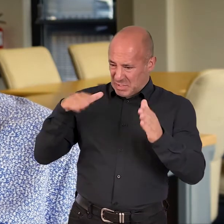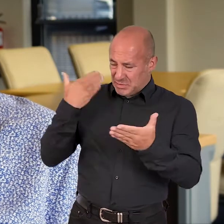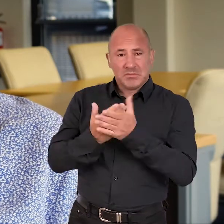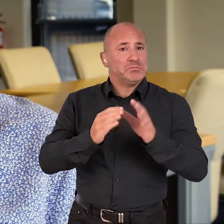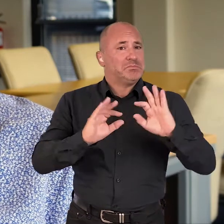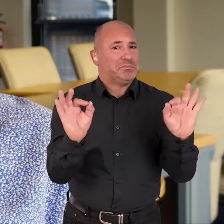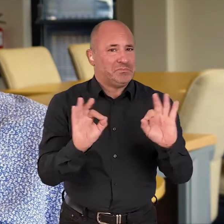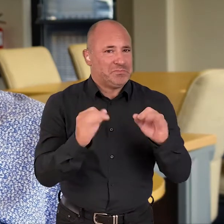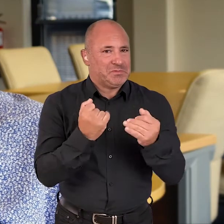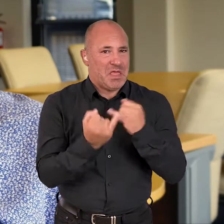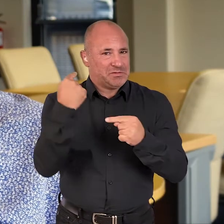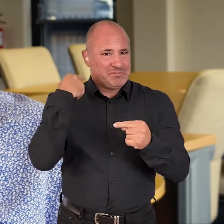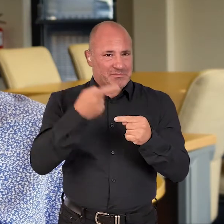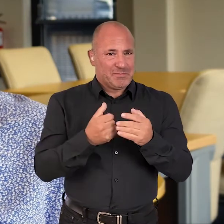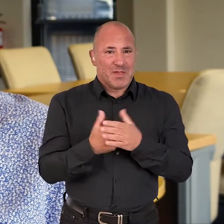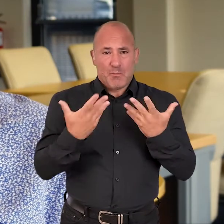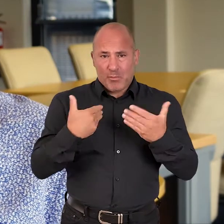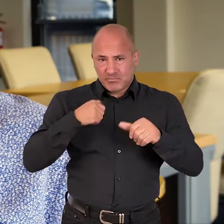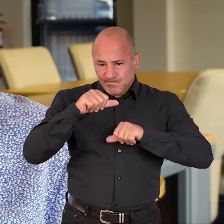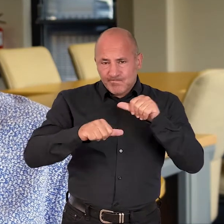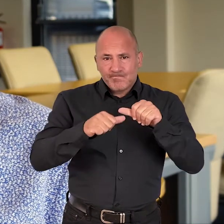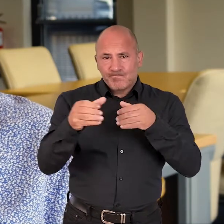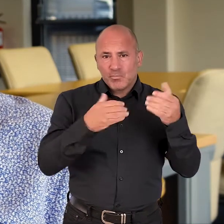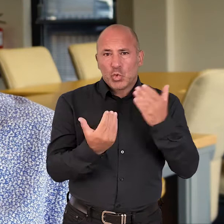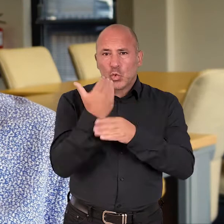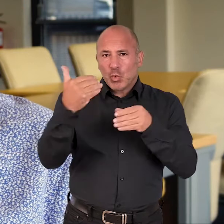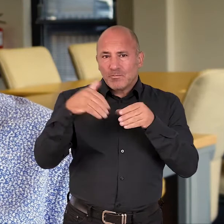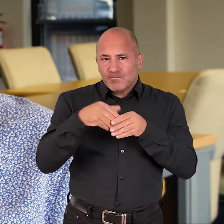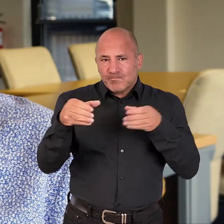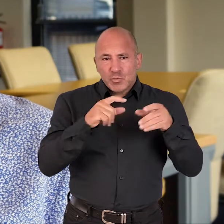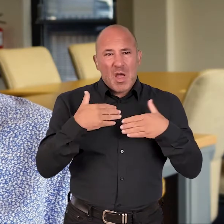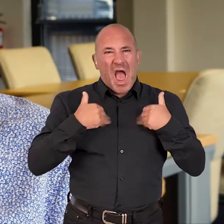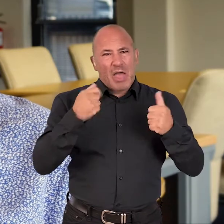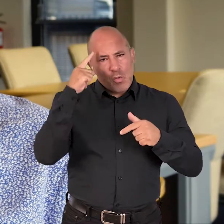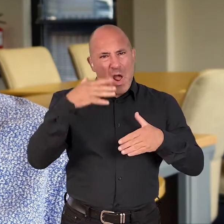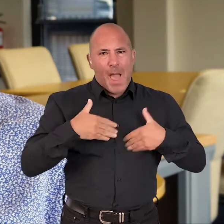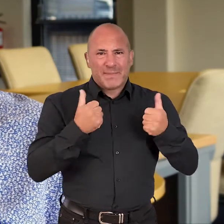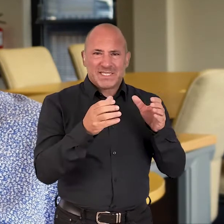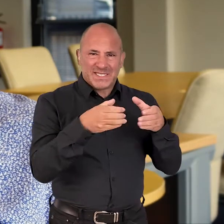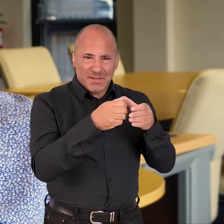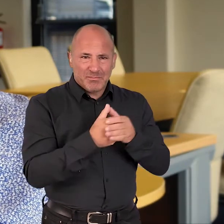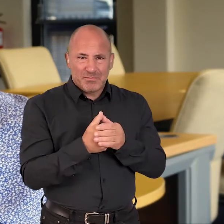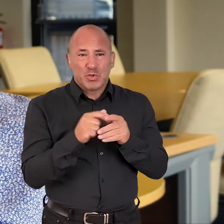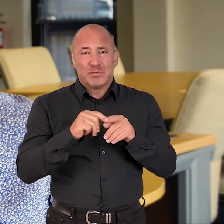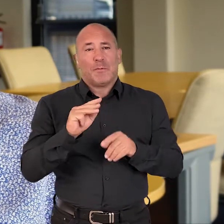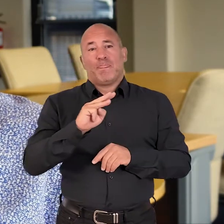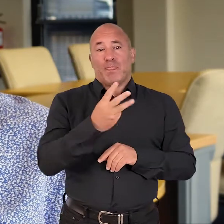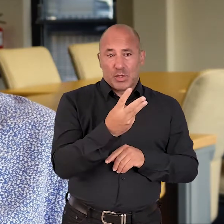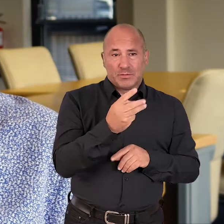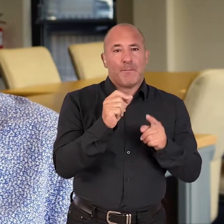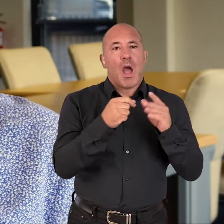the last update, but we're in the process of recruiting new members to the Health and Wellbeing team, including a